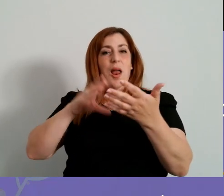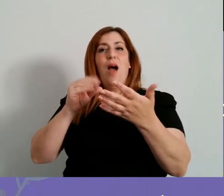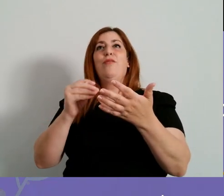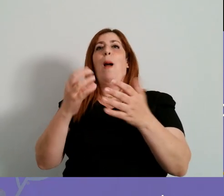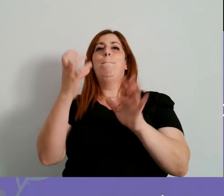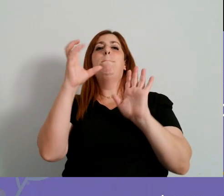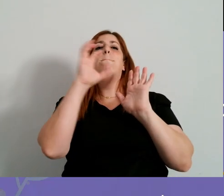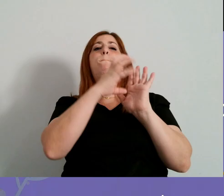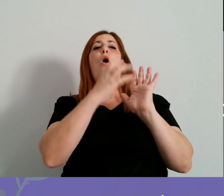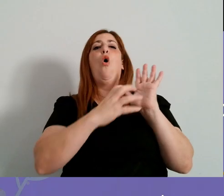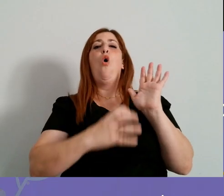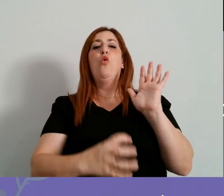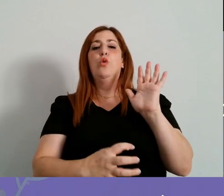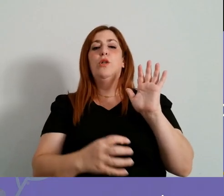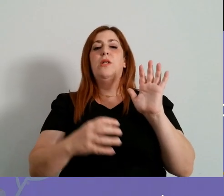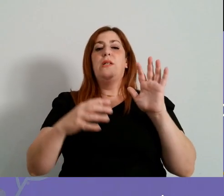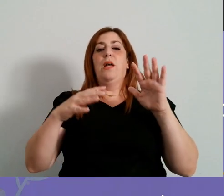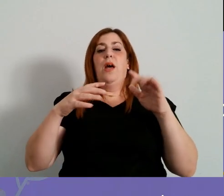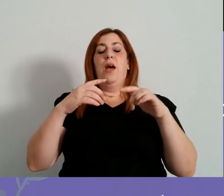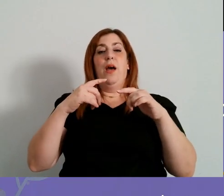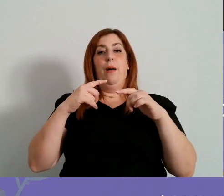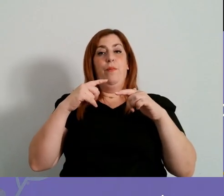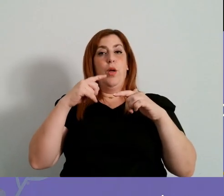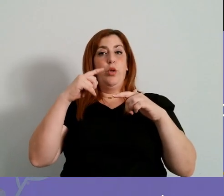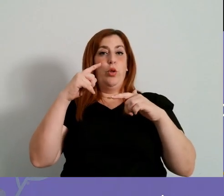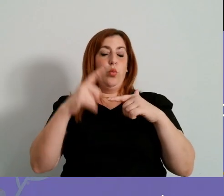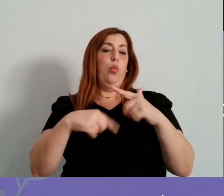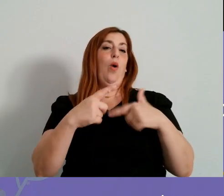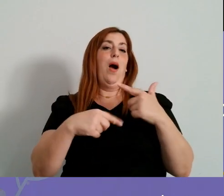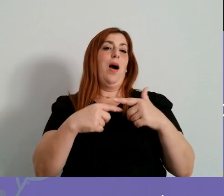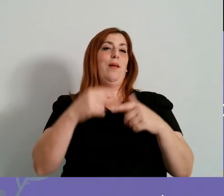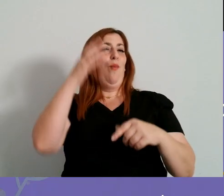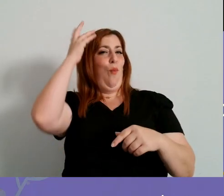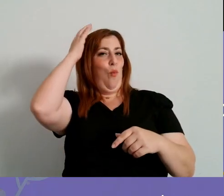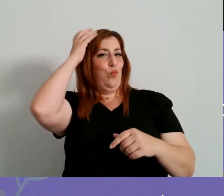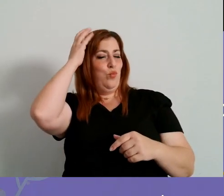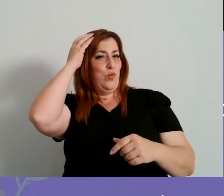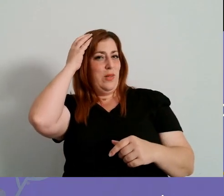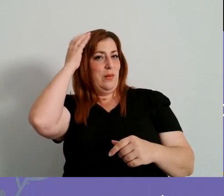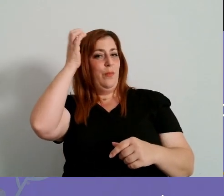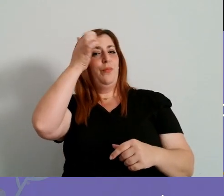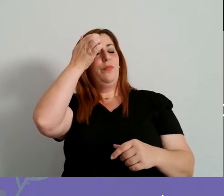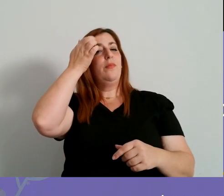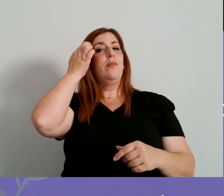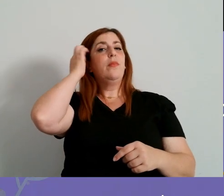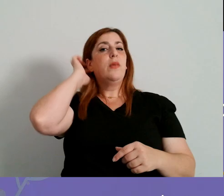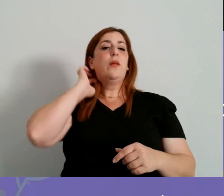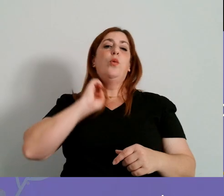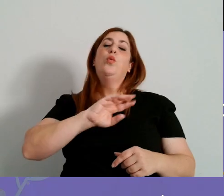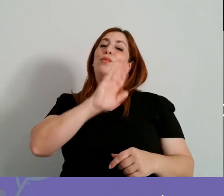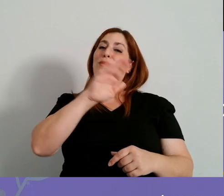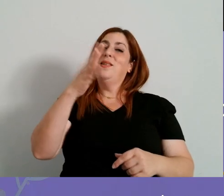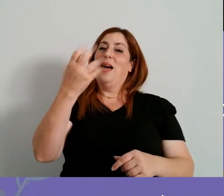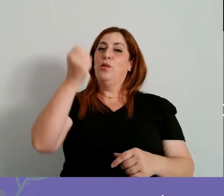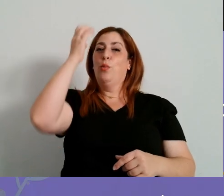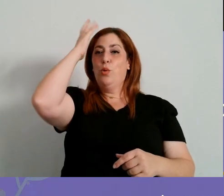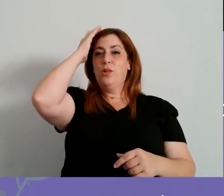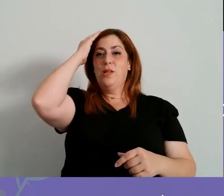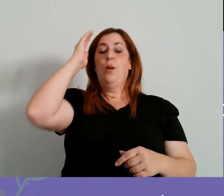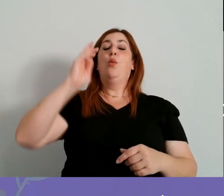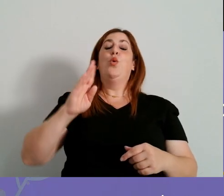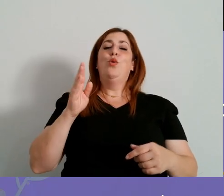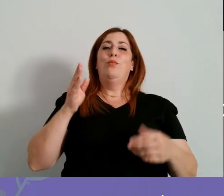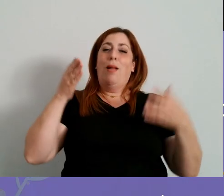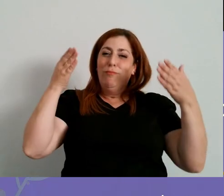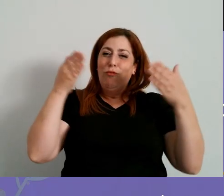autistic people. I especially love the Stimpunks Foundation website, and I'm in their